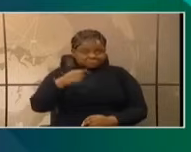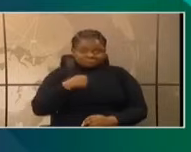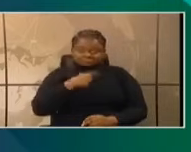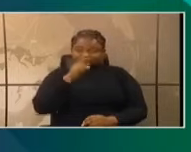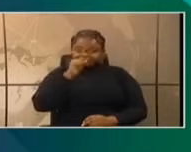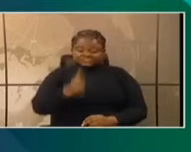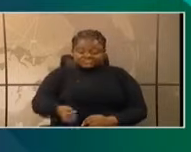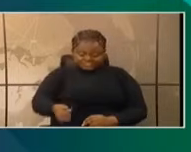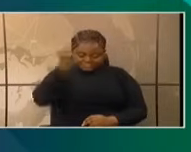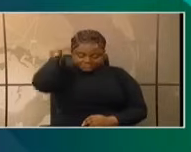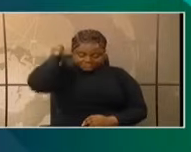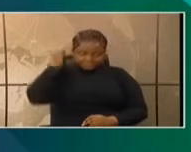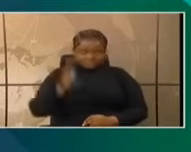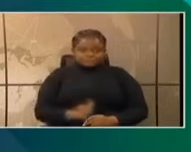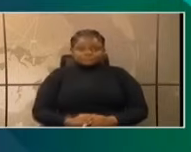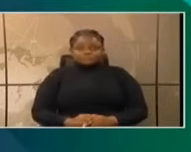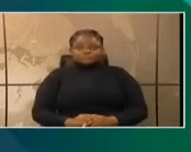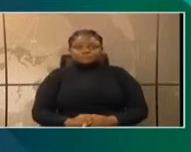da